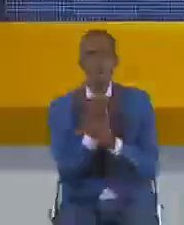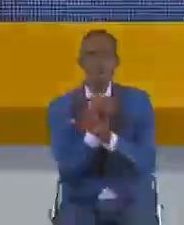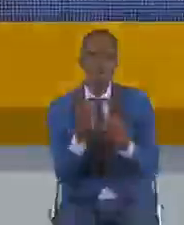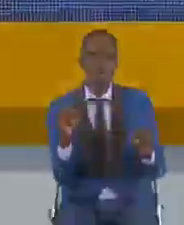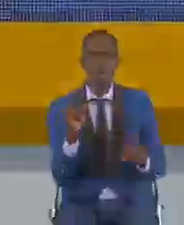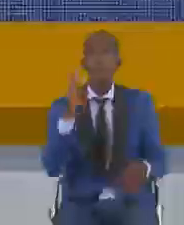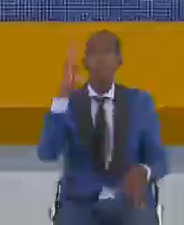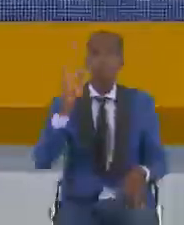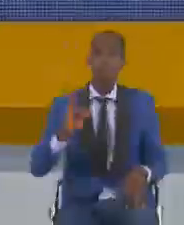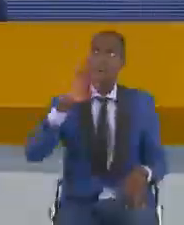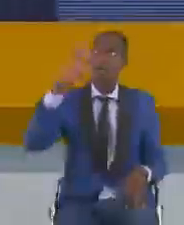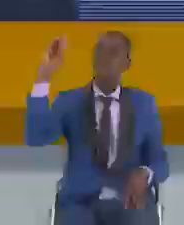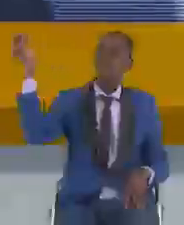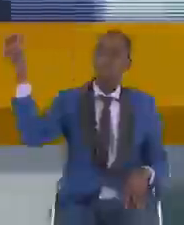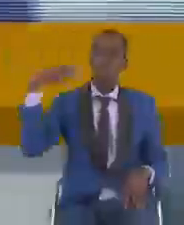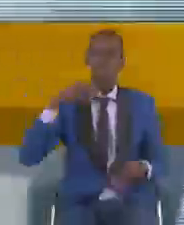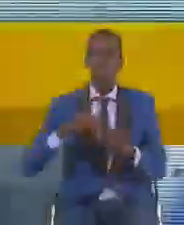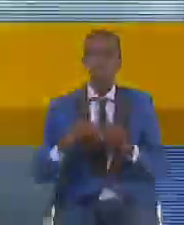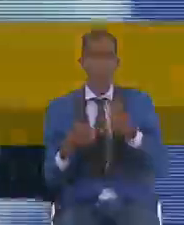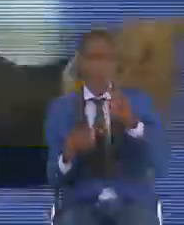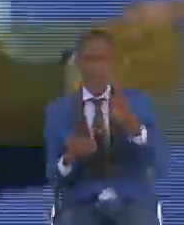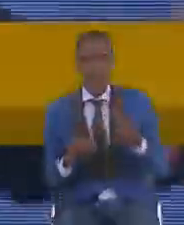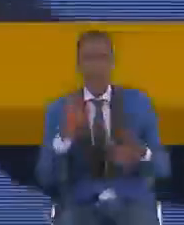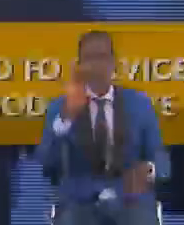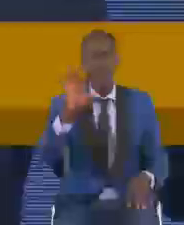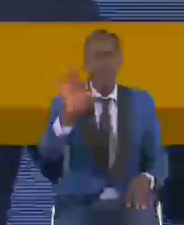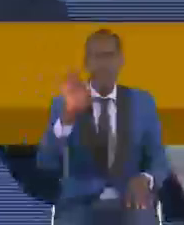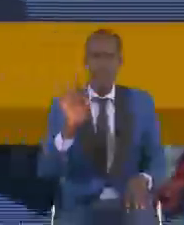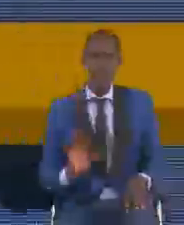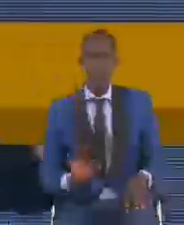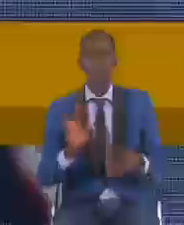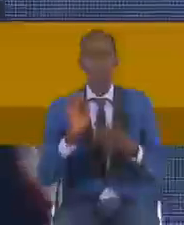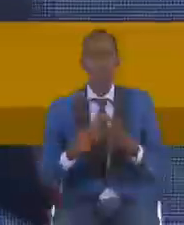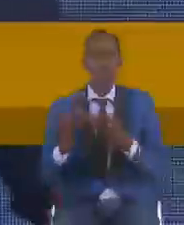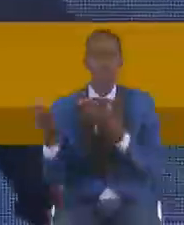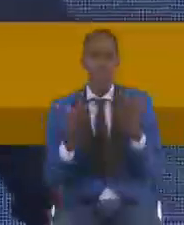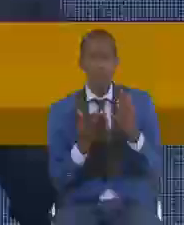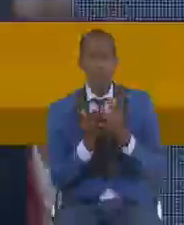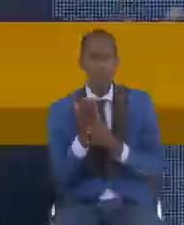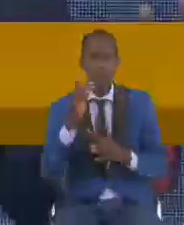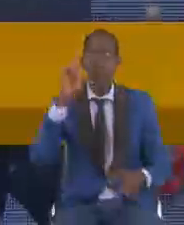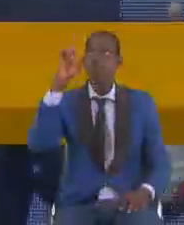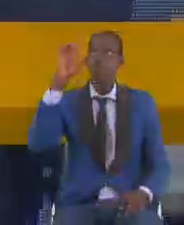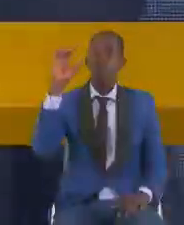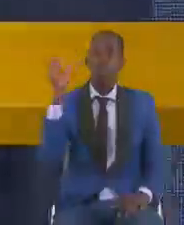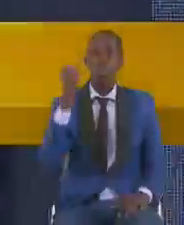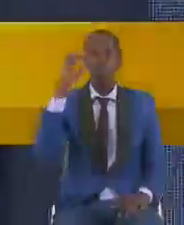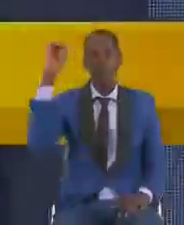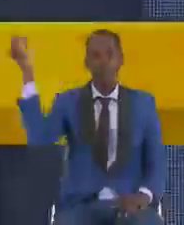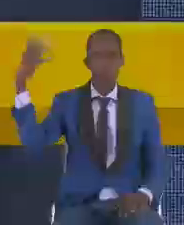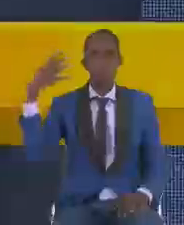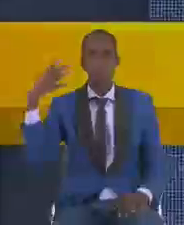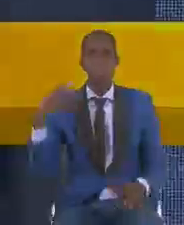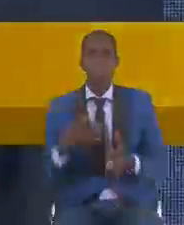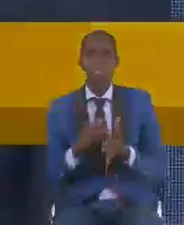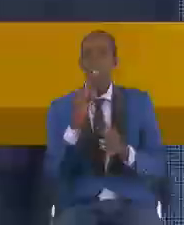by grace. Number two, appointed to service through grace. It's the same grace, the